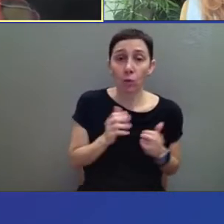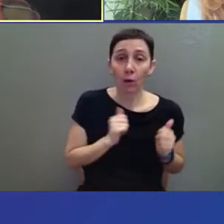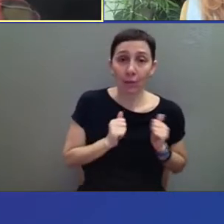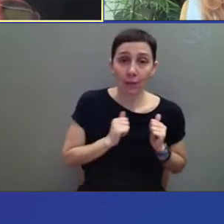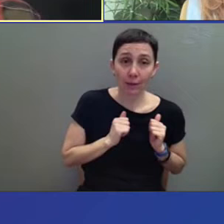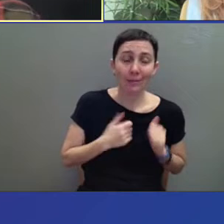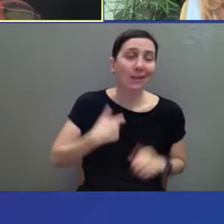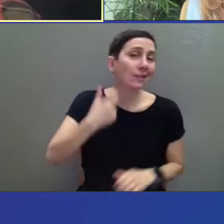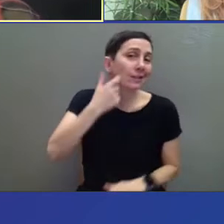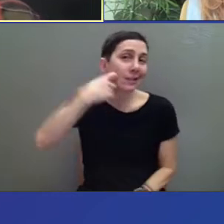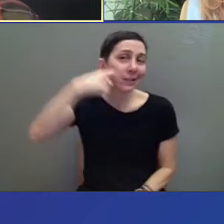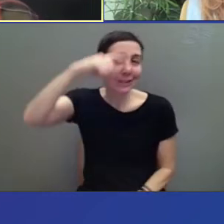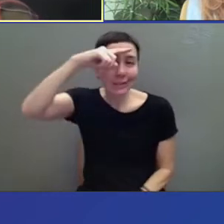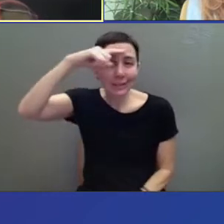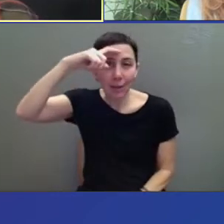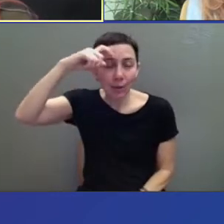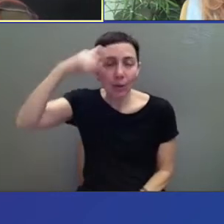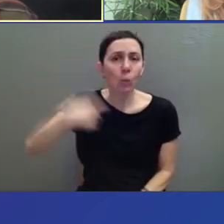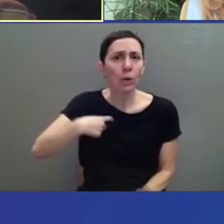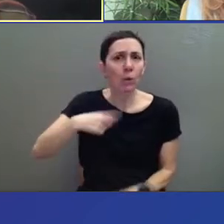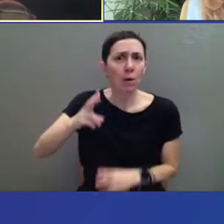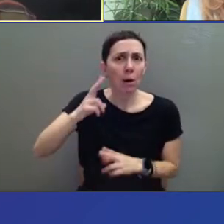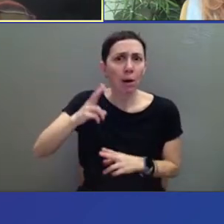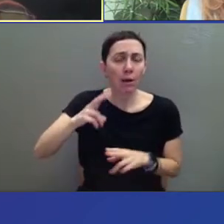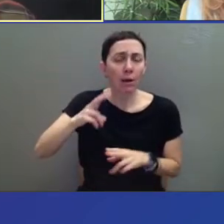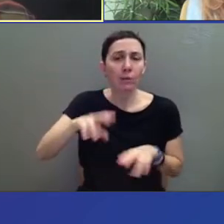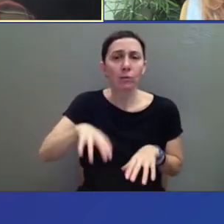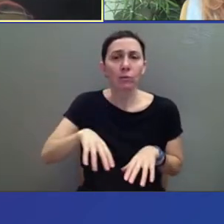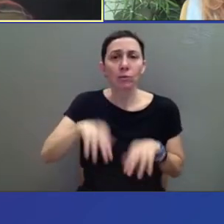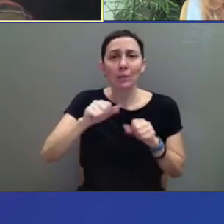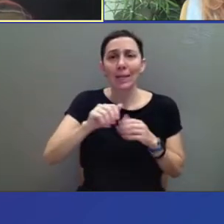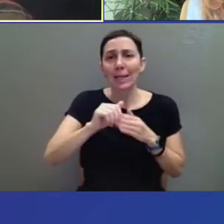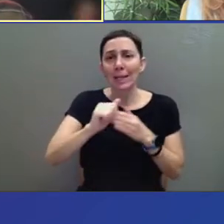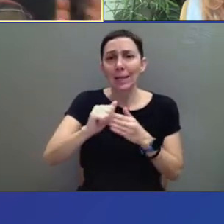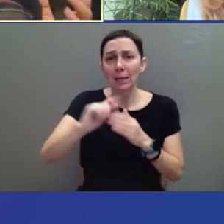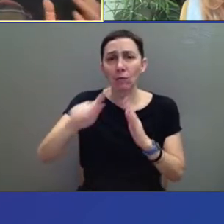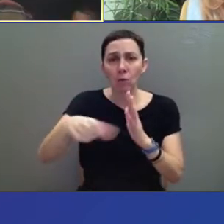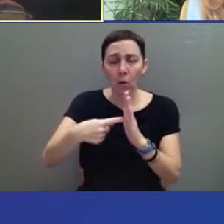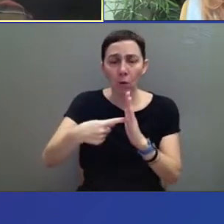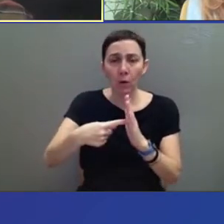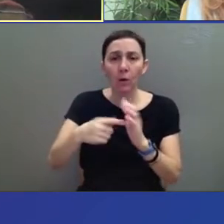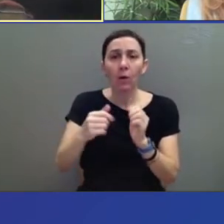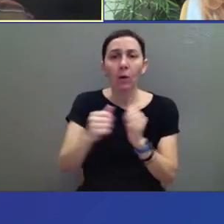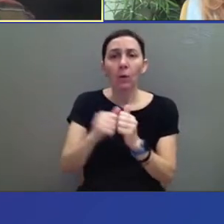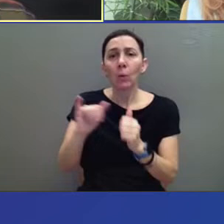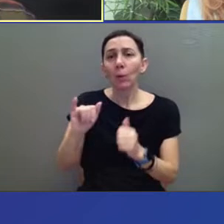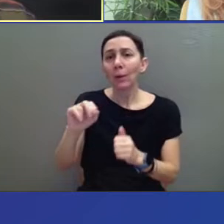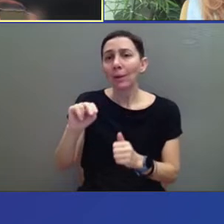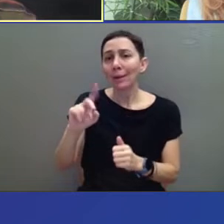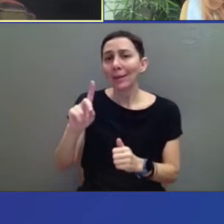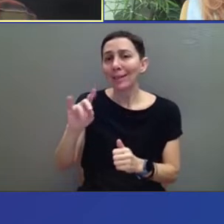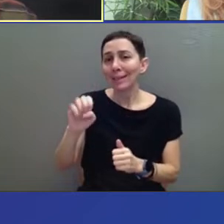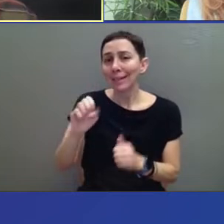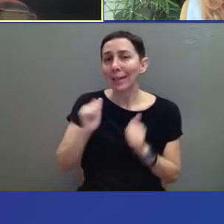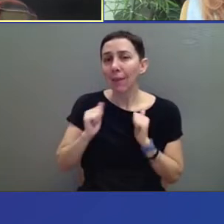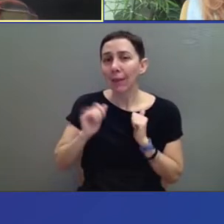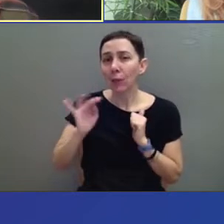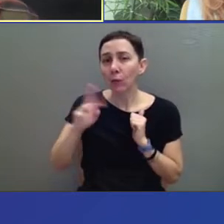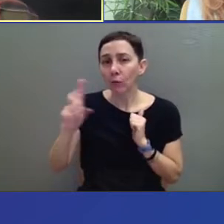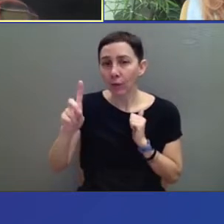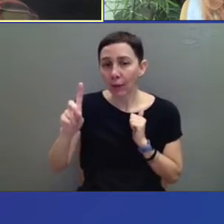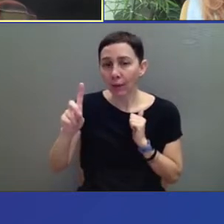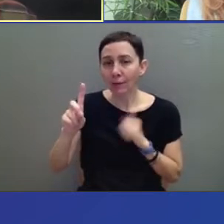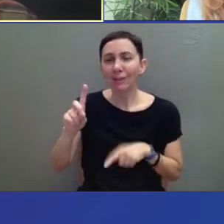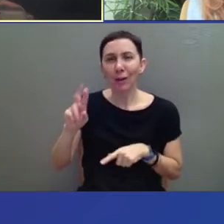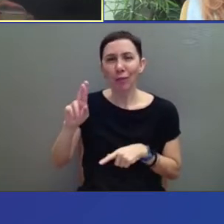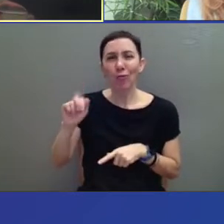summer, we had the honor of taking a lead organizing role together with Indie Theater Fund, and I know Randi's going to speak